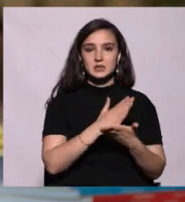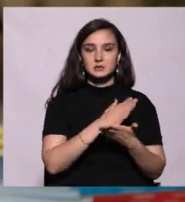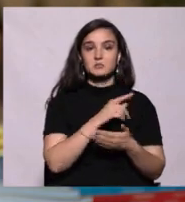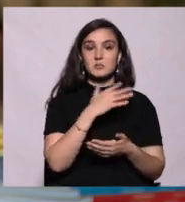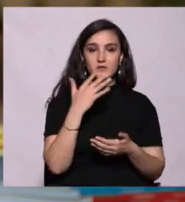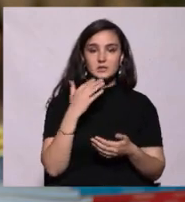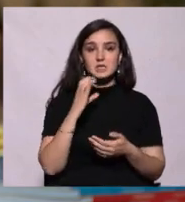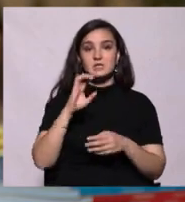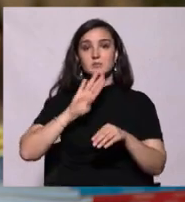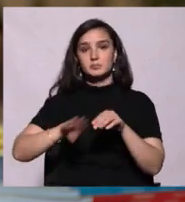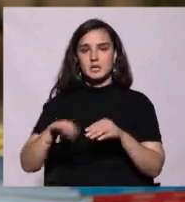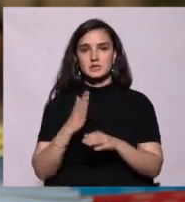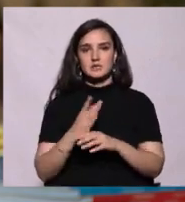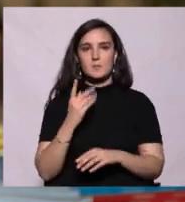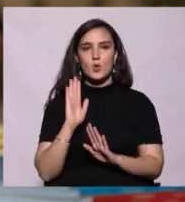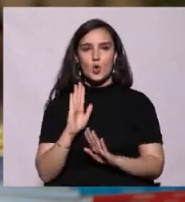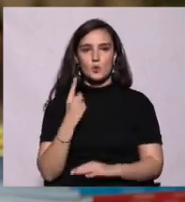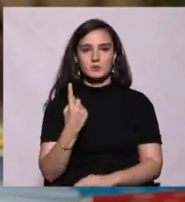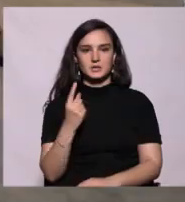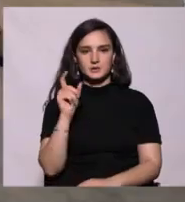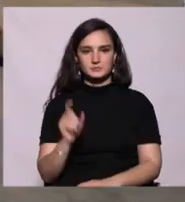singular, which means one.